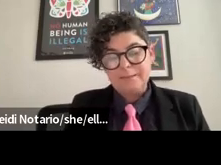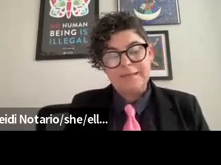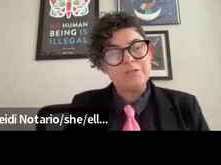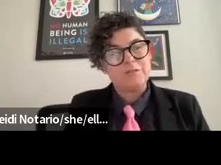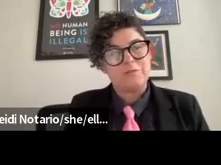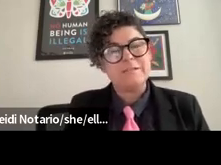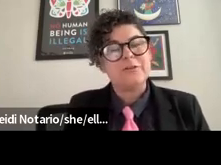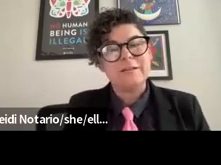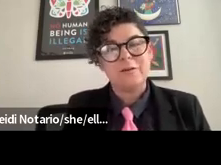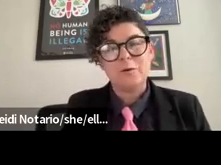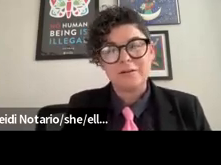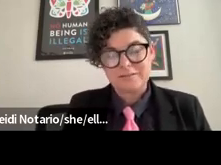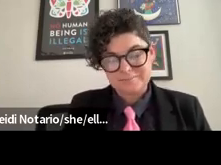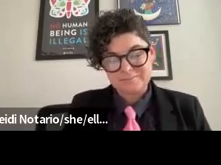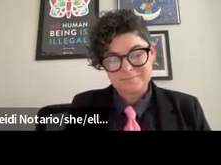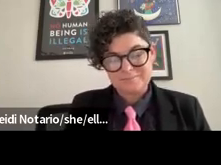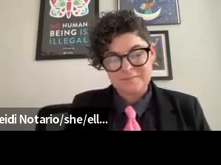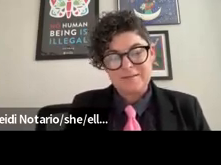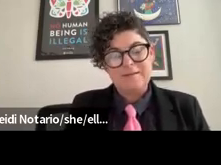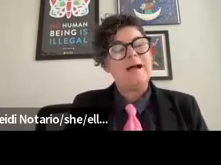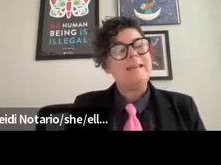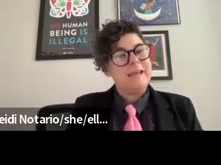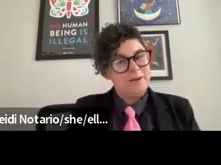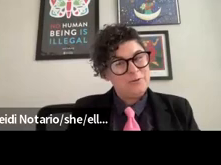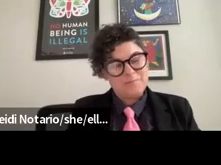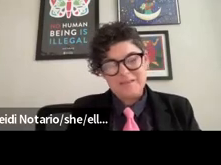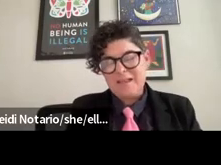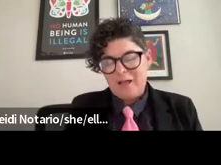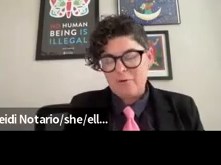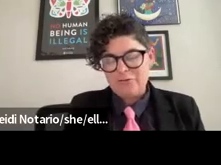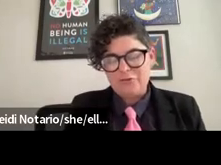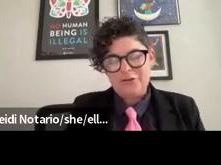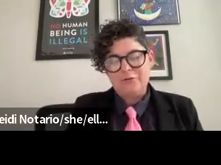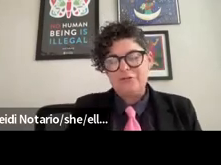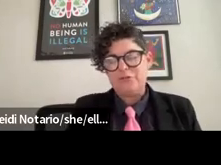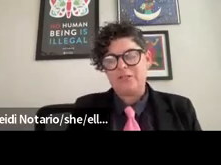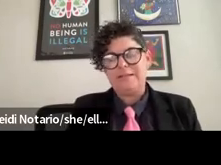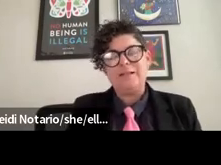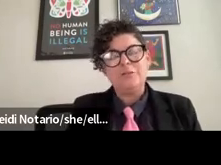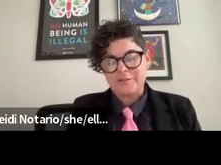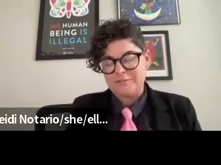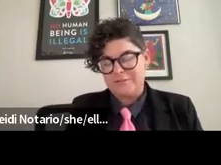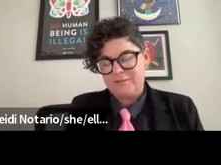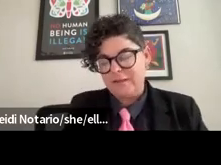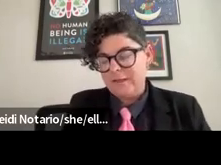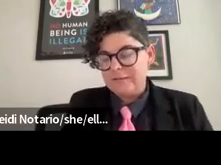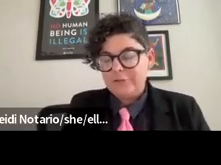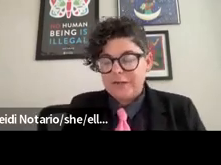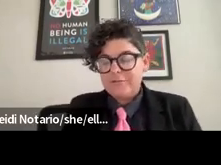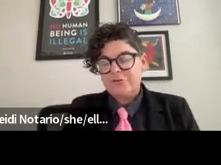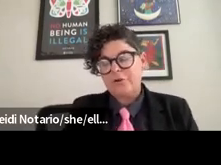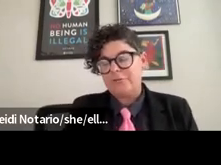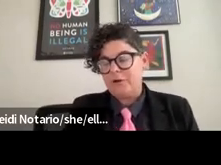and implications of this critical work. And now I'm going to turn it over to Chandel Dawson,